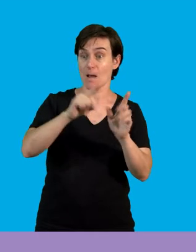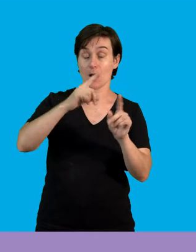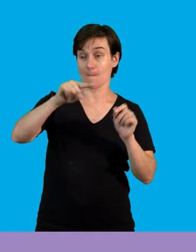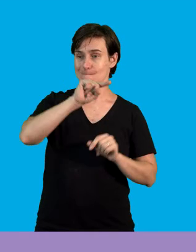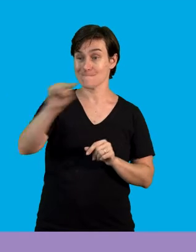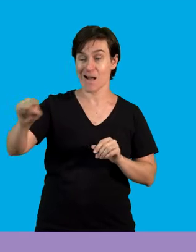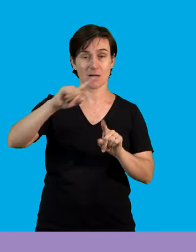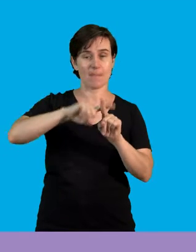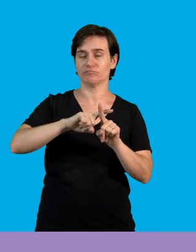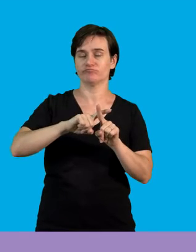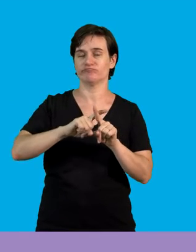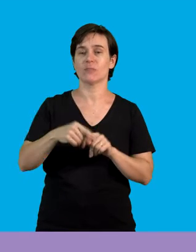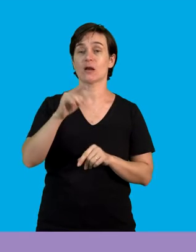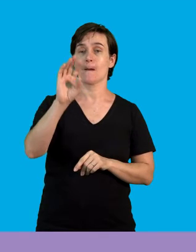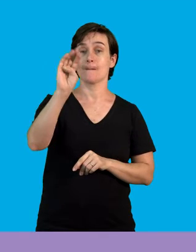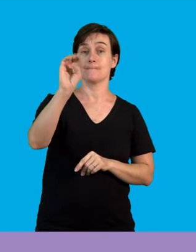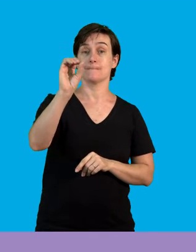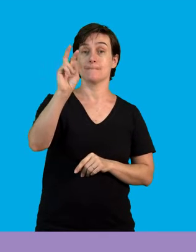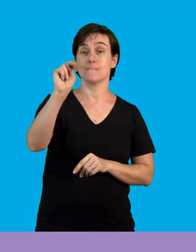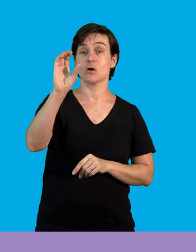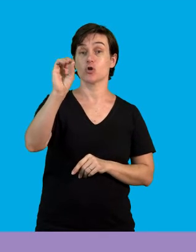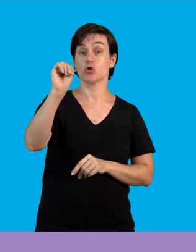a monomial, meaning one term.